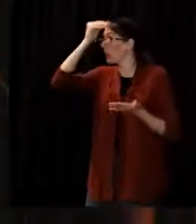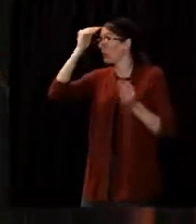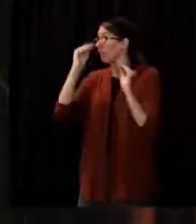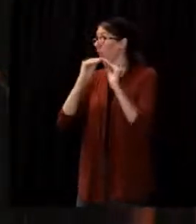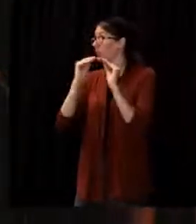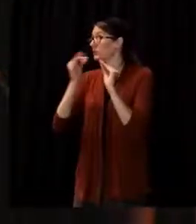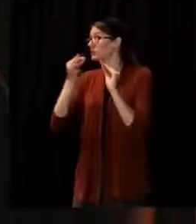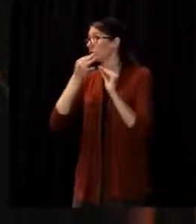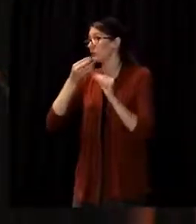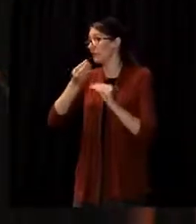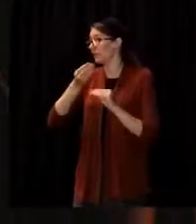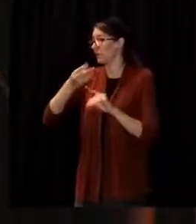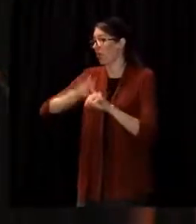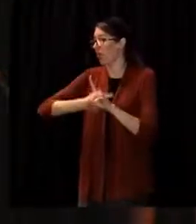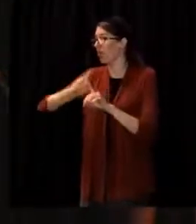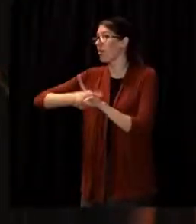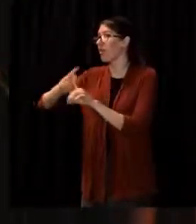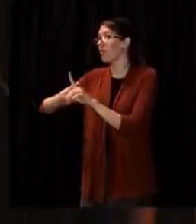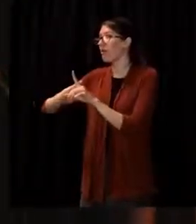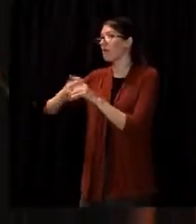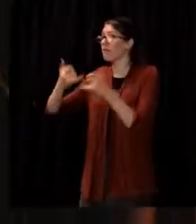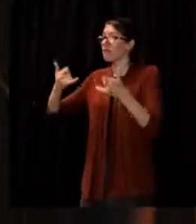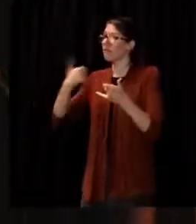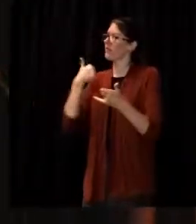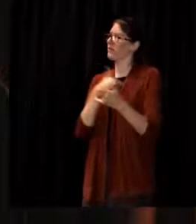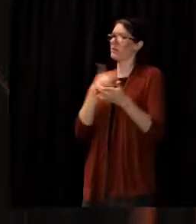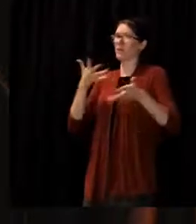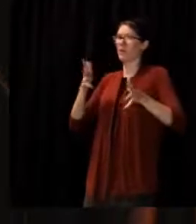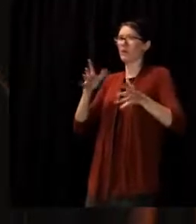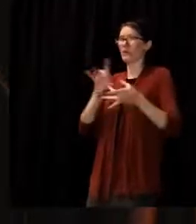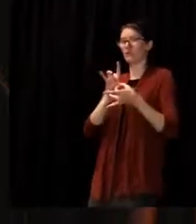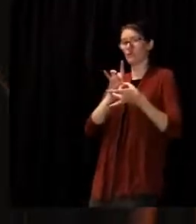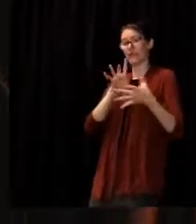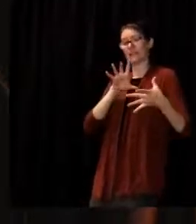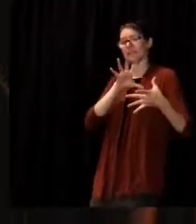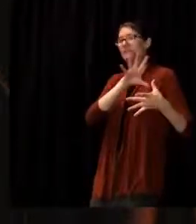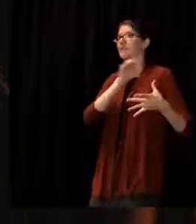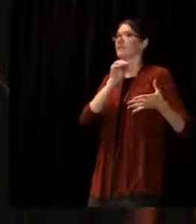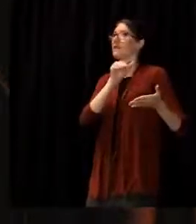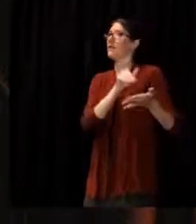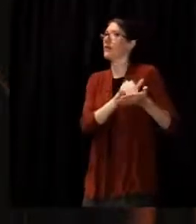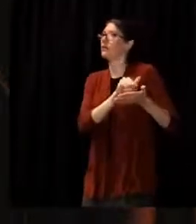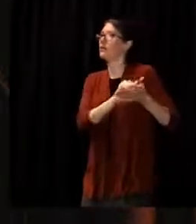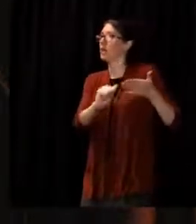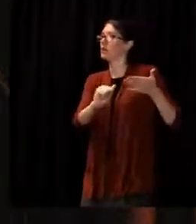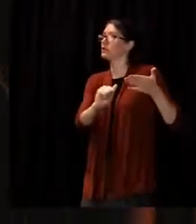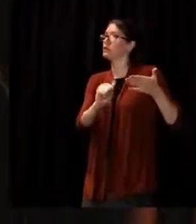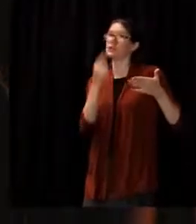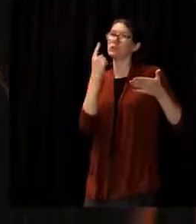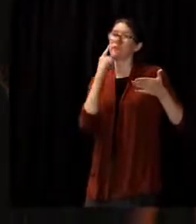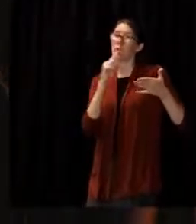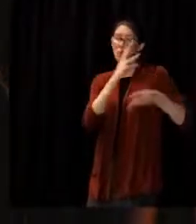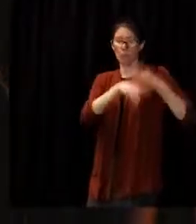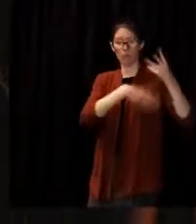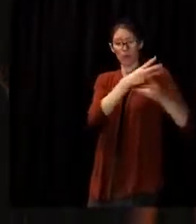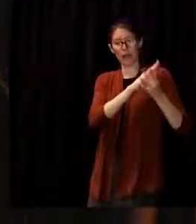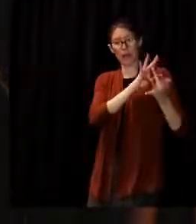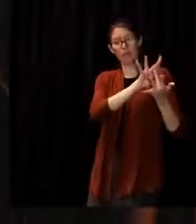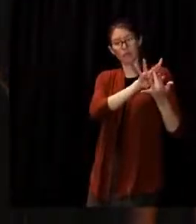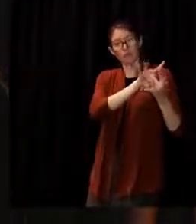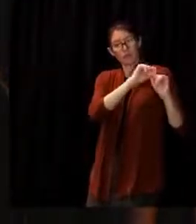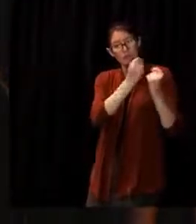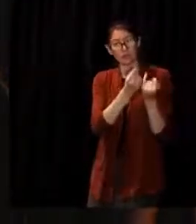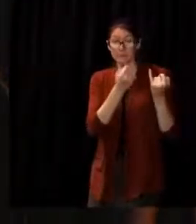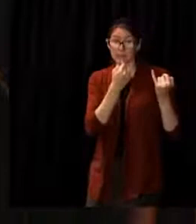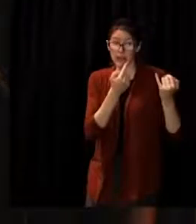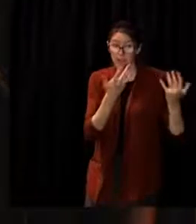coming months. But in the meantime, we have already released $50,000 to our World Outreach team to be able to say,